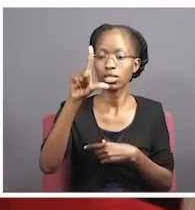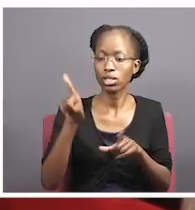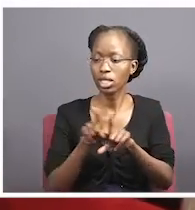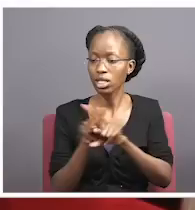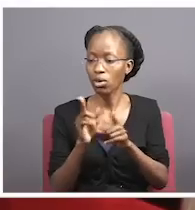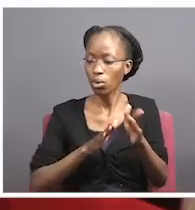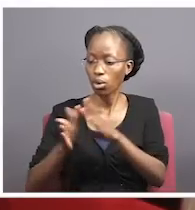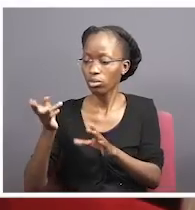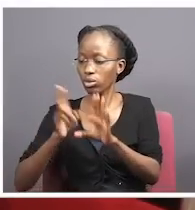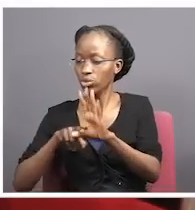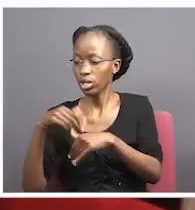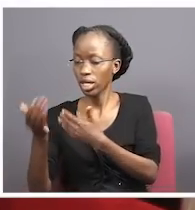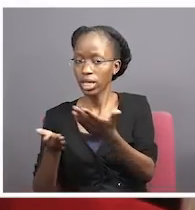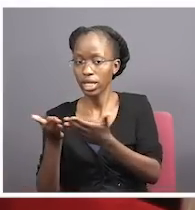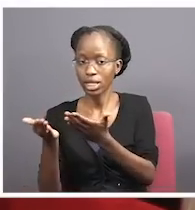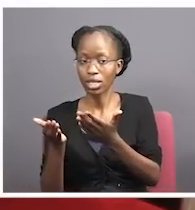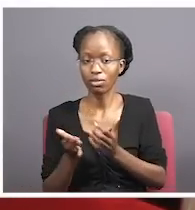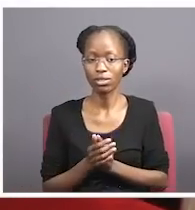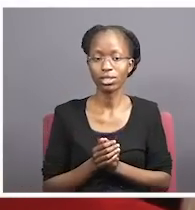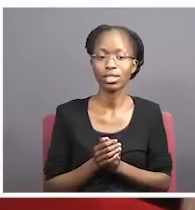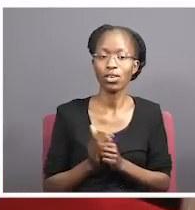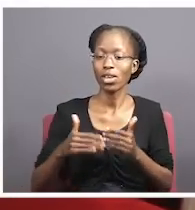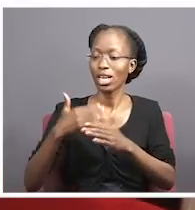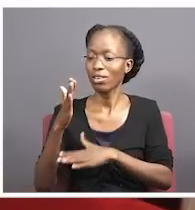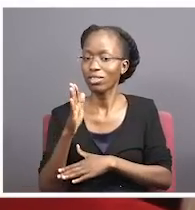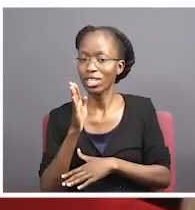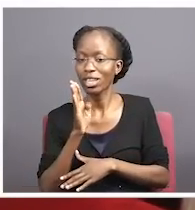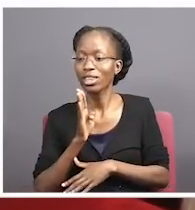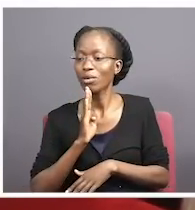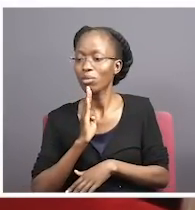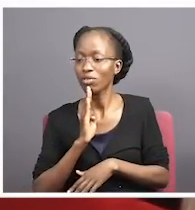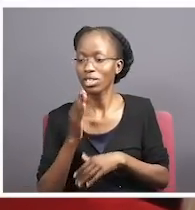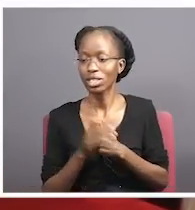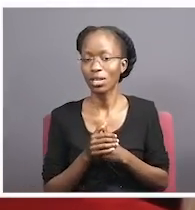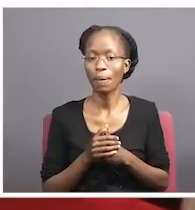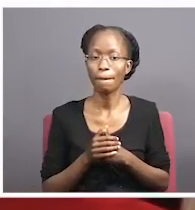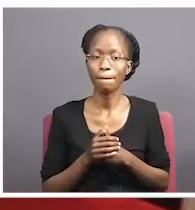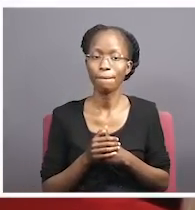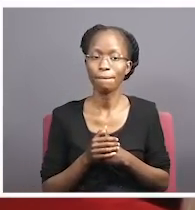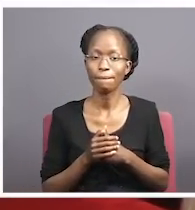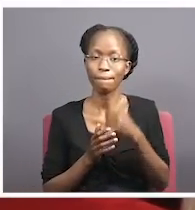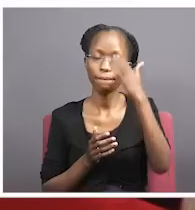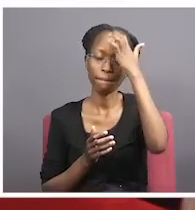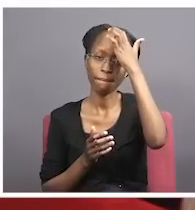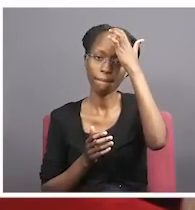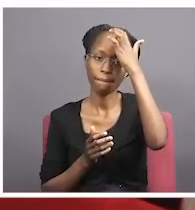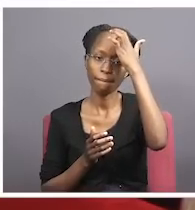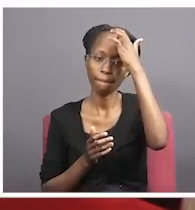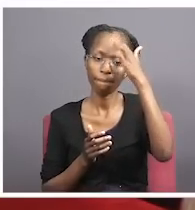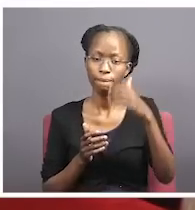we prepare to join them after this this light breakfast. And thank you for the breakfast. Oh, karibu sana.